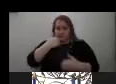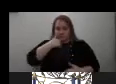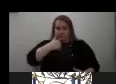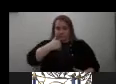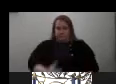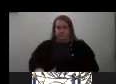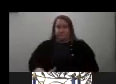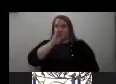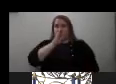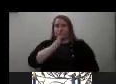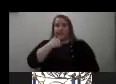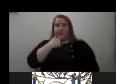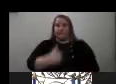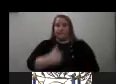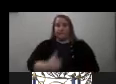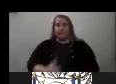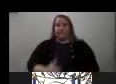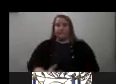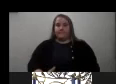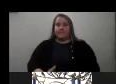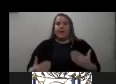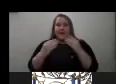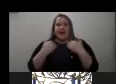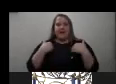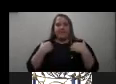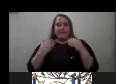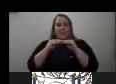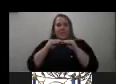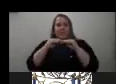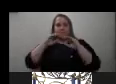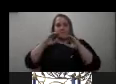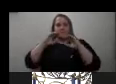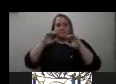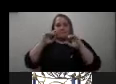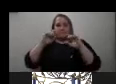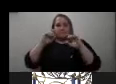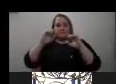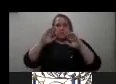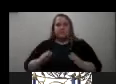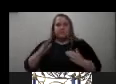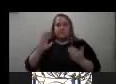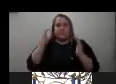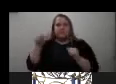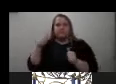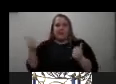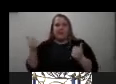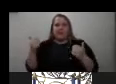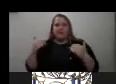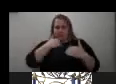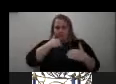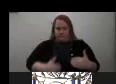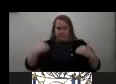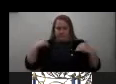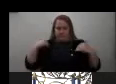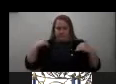the center front panel has more curves in it than any other panel on the bodice. And when you do the side front panels